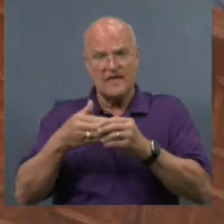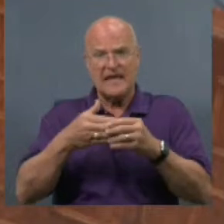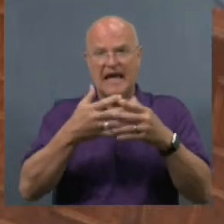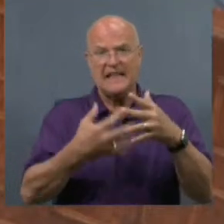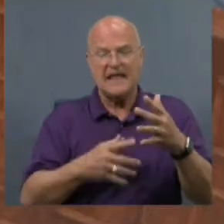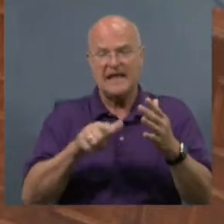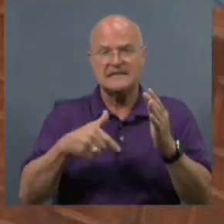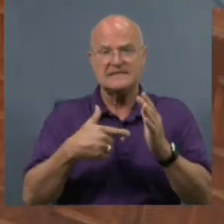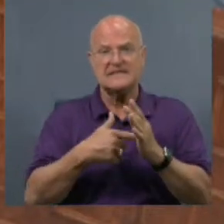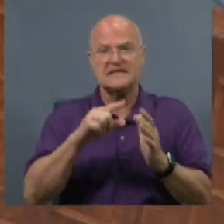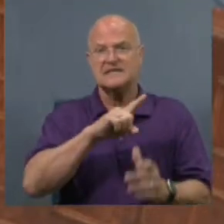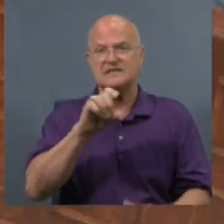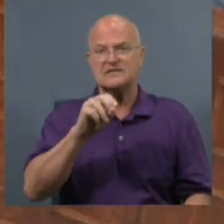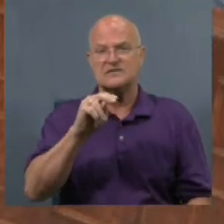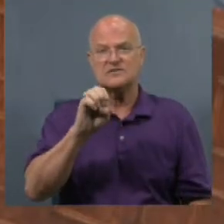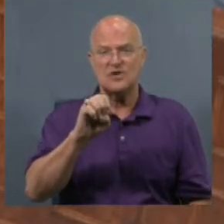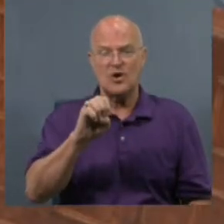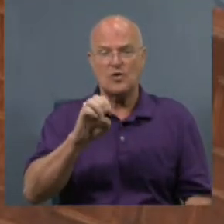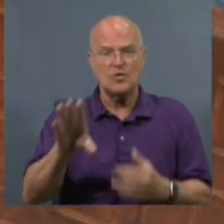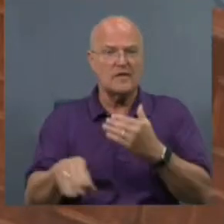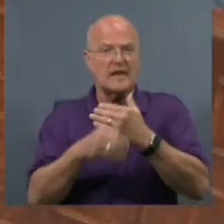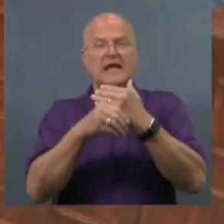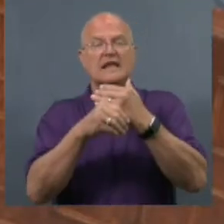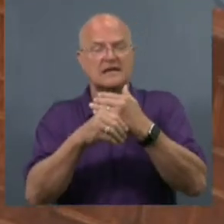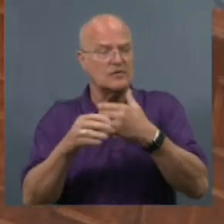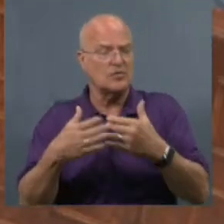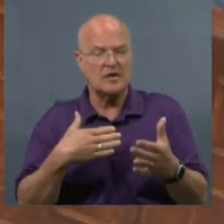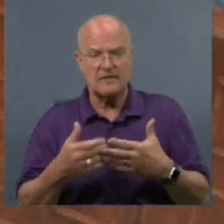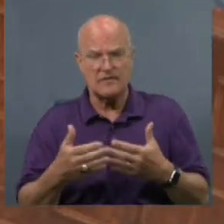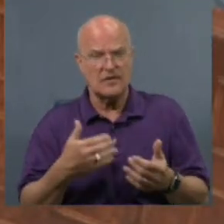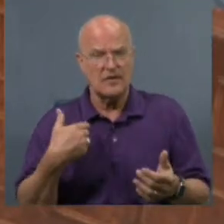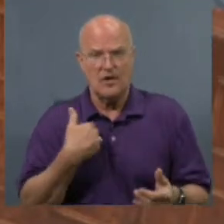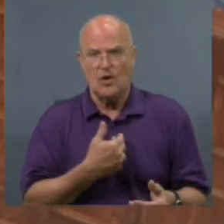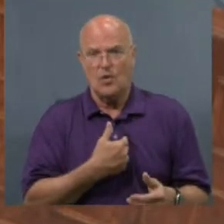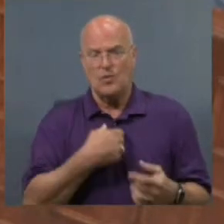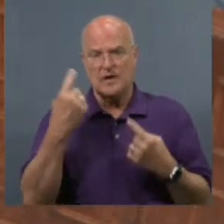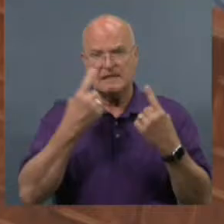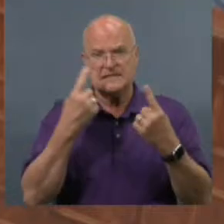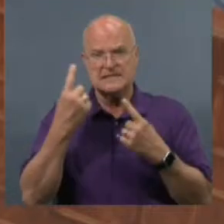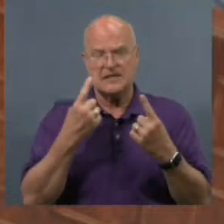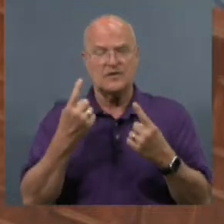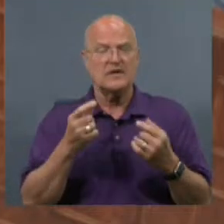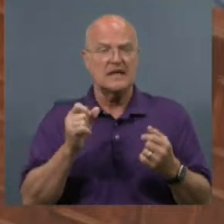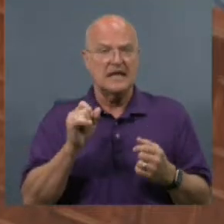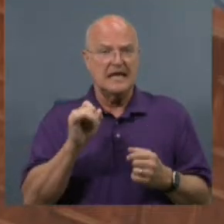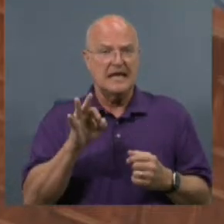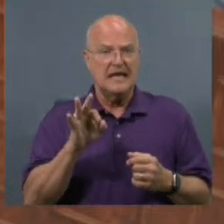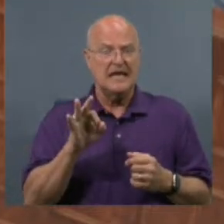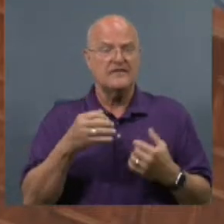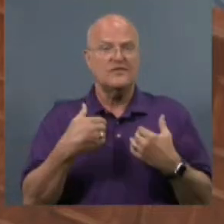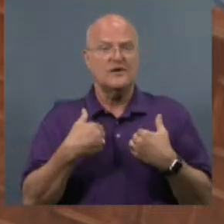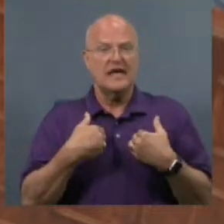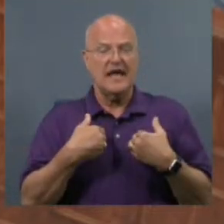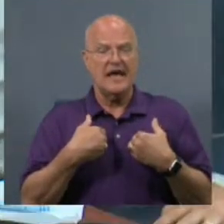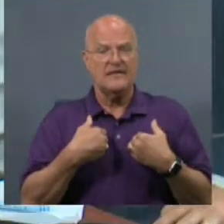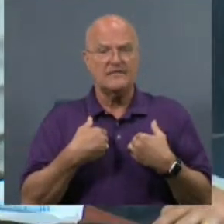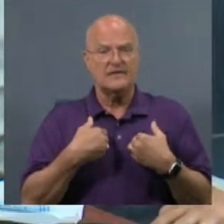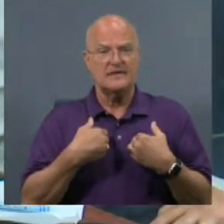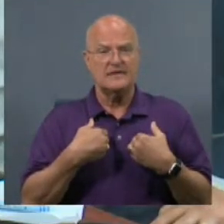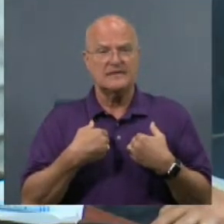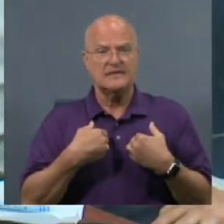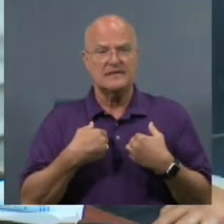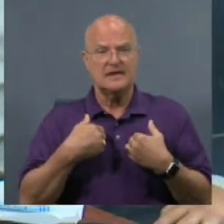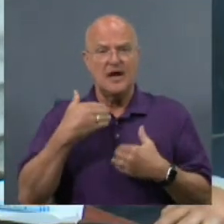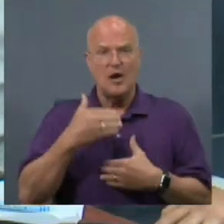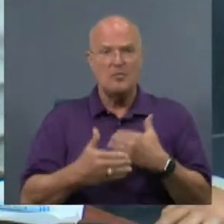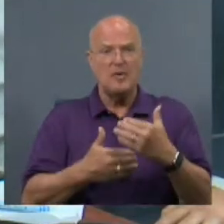of the zoning ordinance or the annexation ordinance or whatever it is that we're considering. I mean, if there's, a pattern